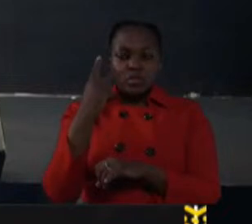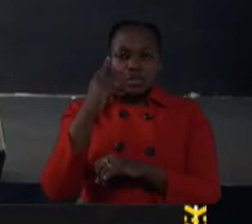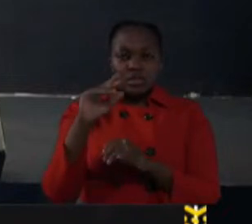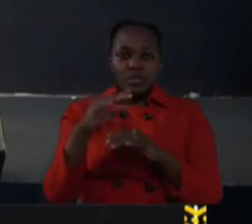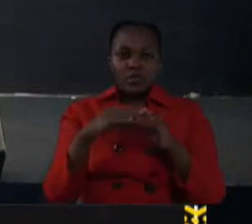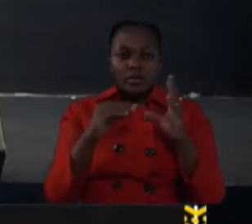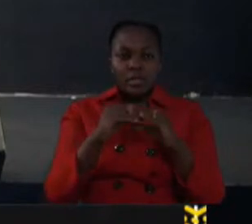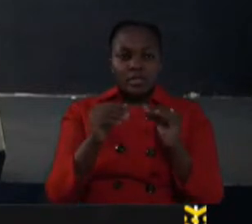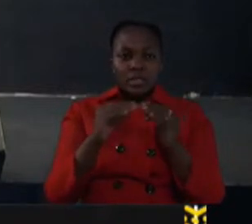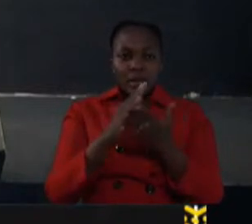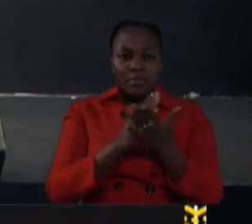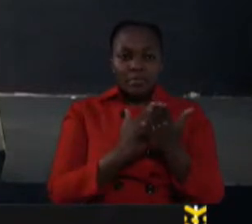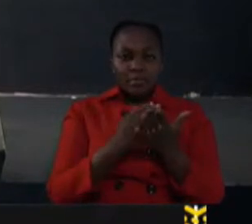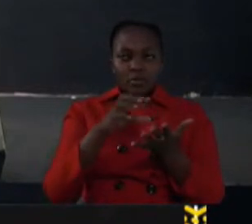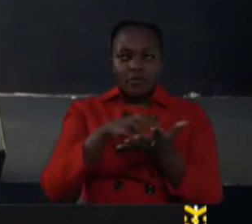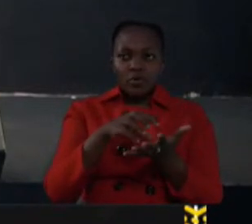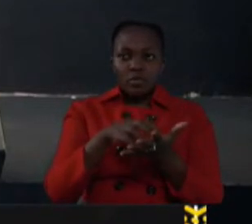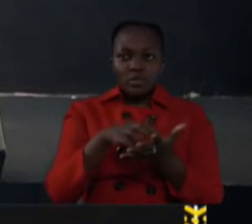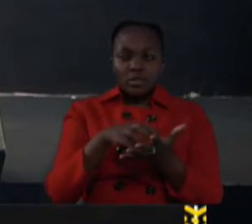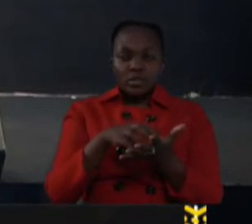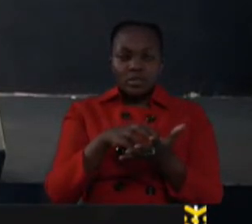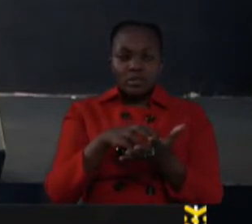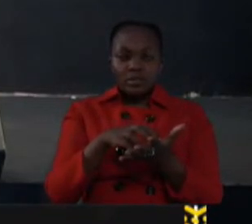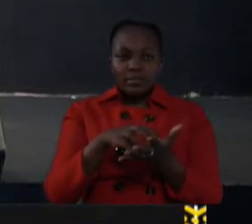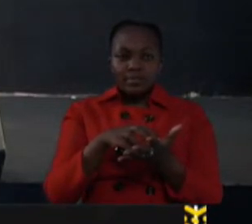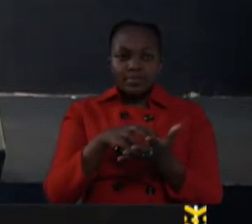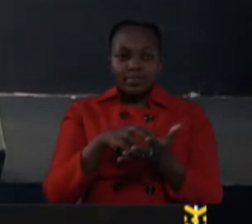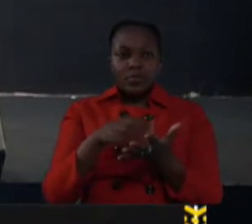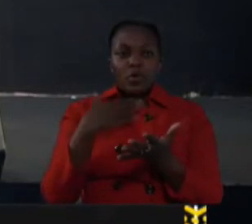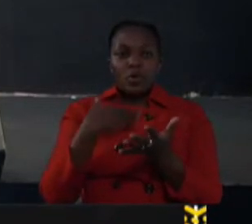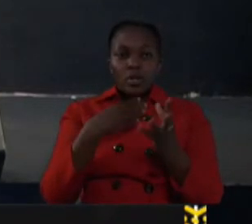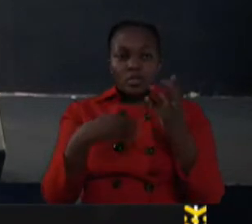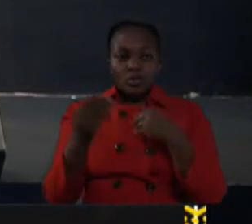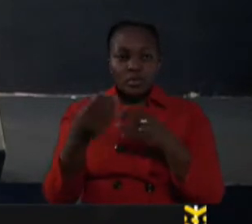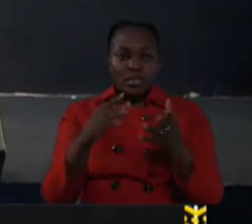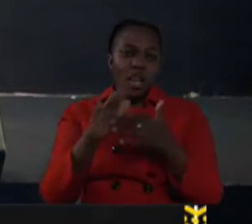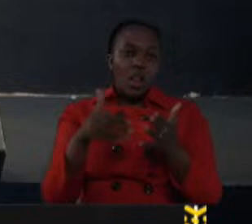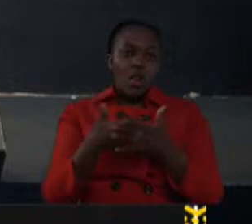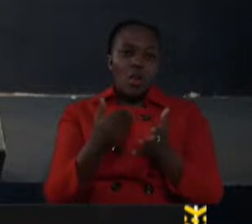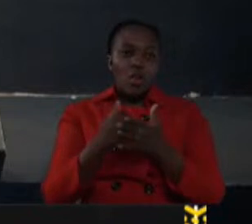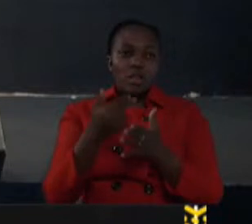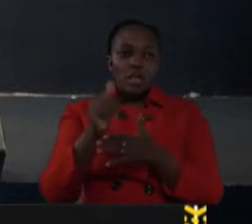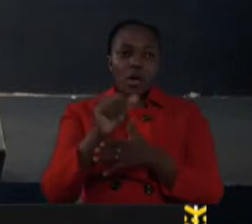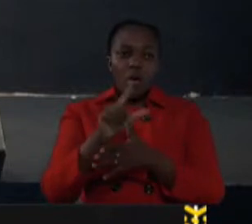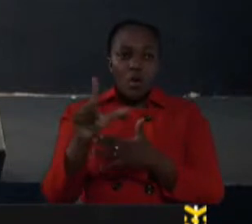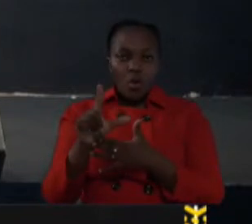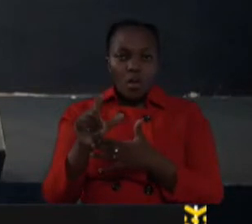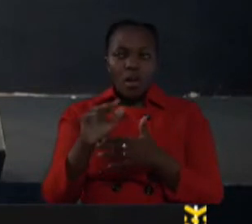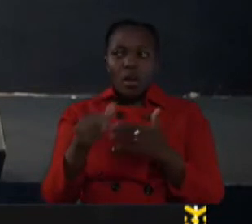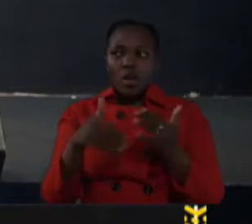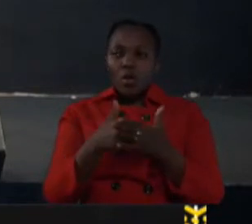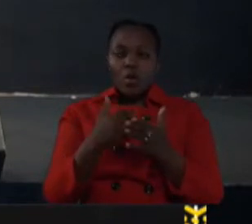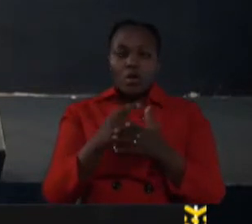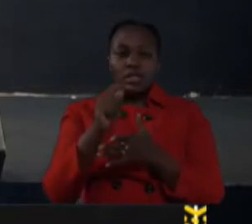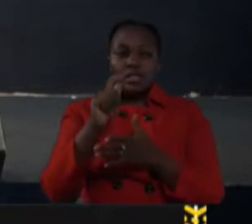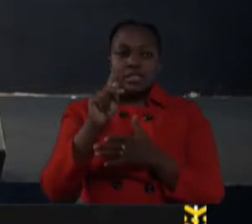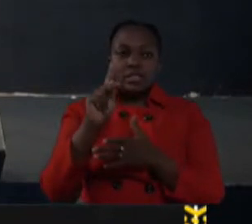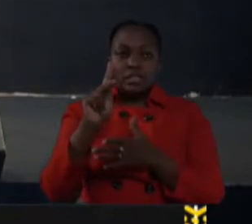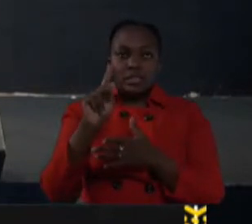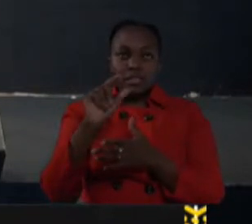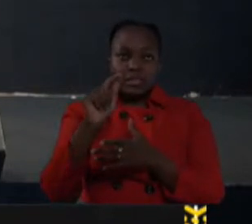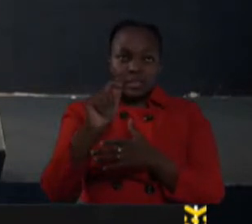this piece of content. Now you want to sell out all the cinema halls. You want to sell out tickets. But now what you're